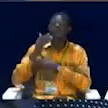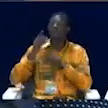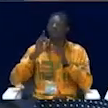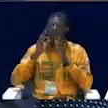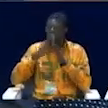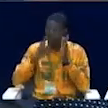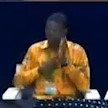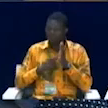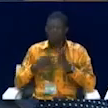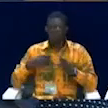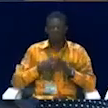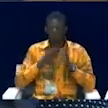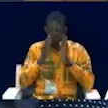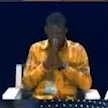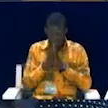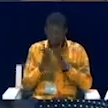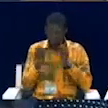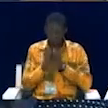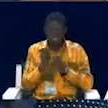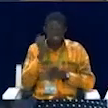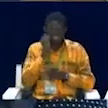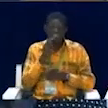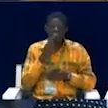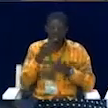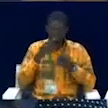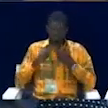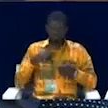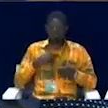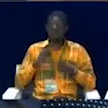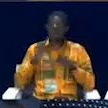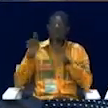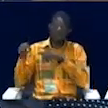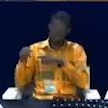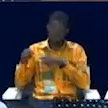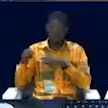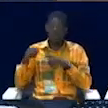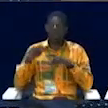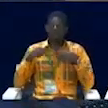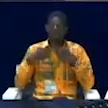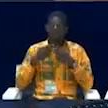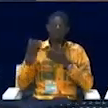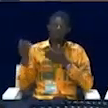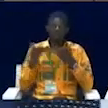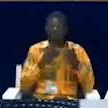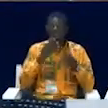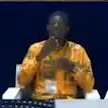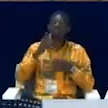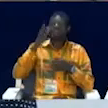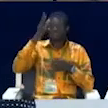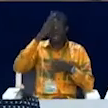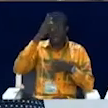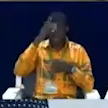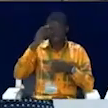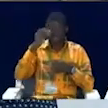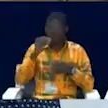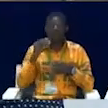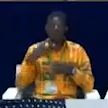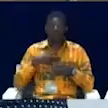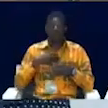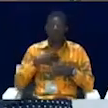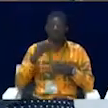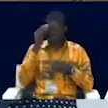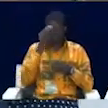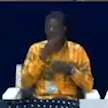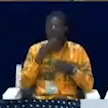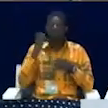prayed. And she said to me, go home. Go and bring daddy's mantle unto me. So she made